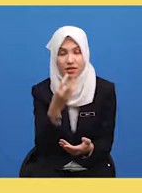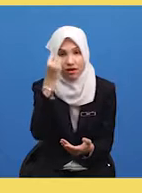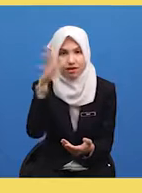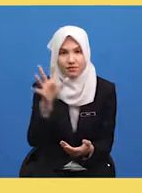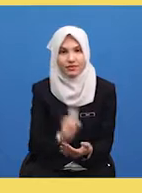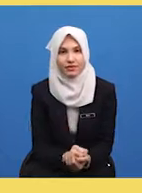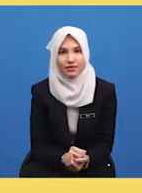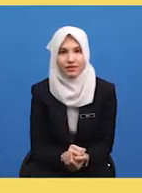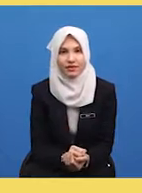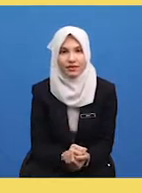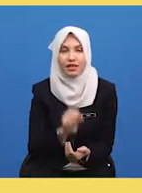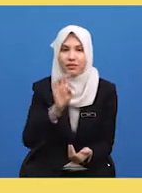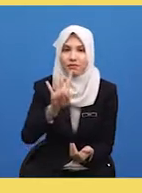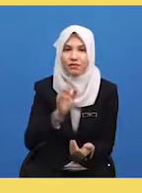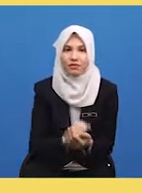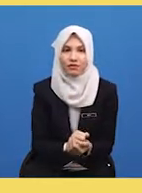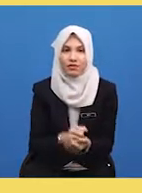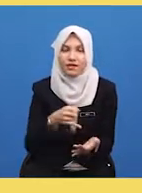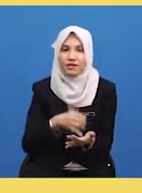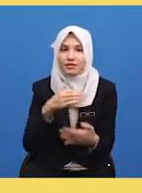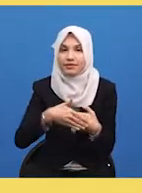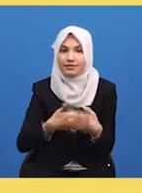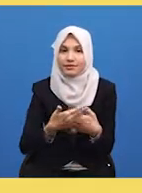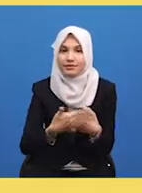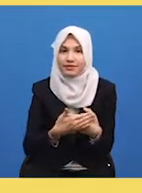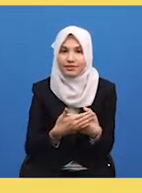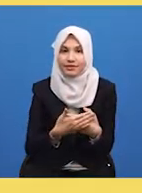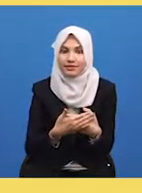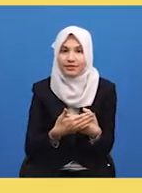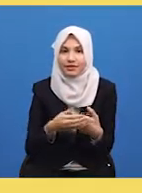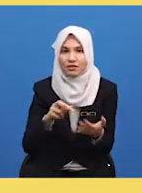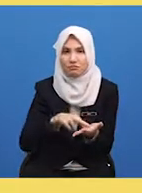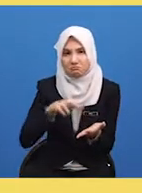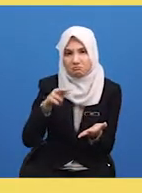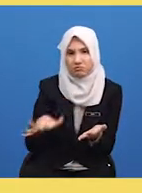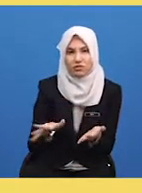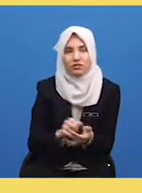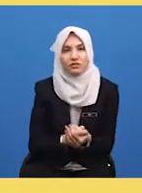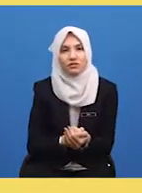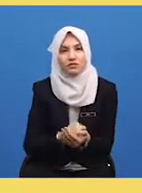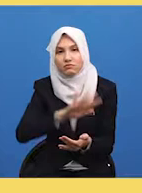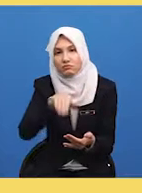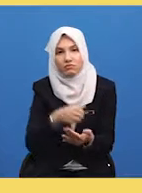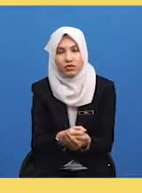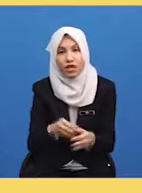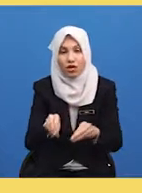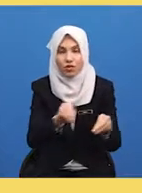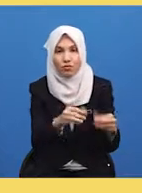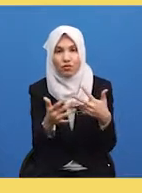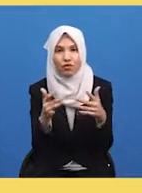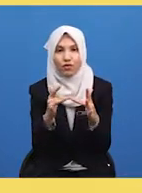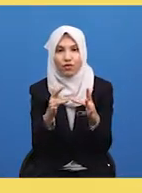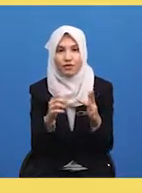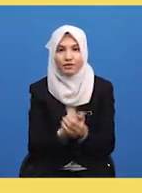information. Number four, it is easy to delete everything you put online.